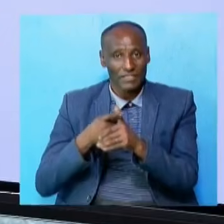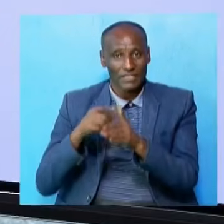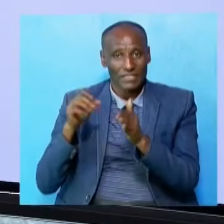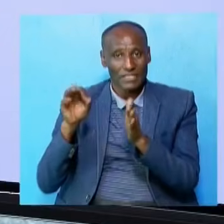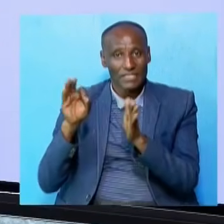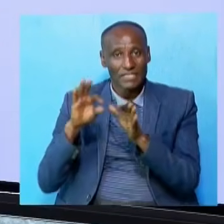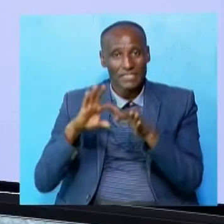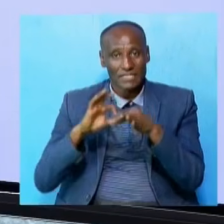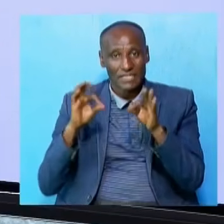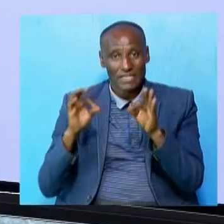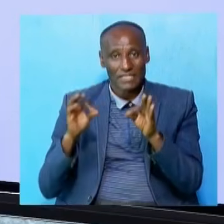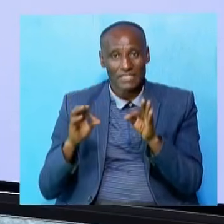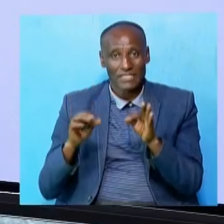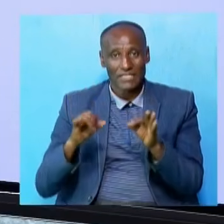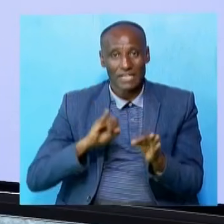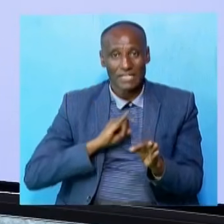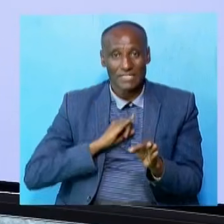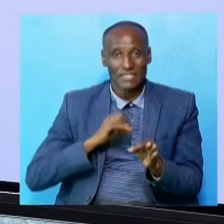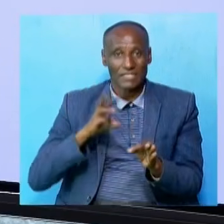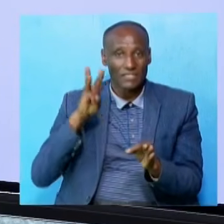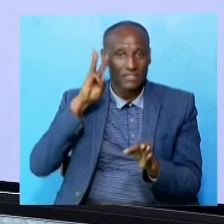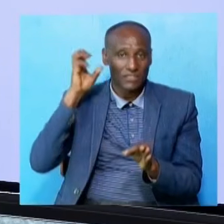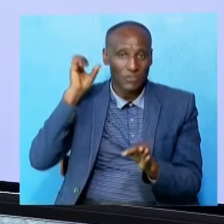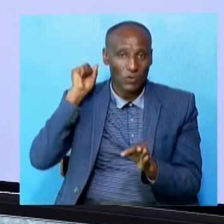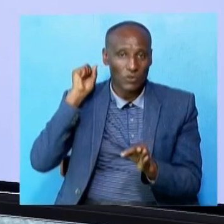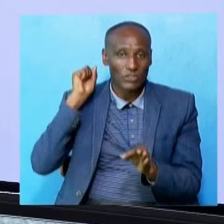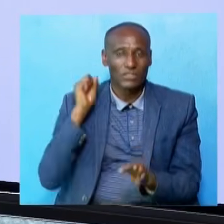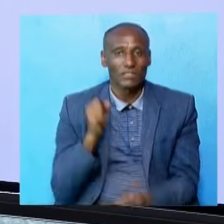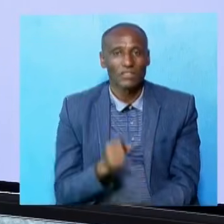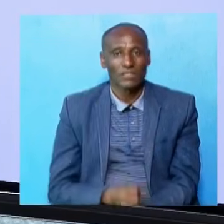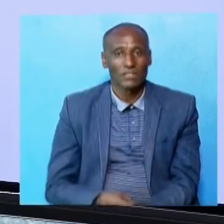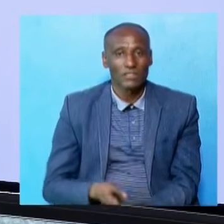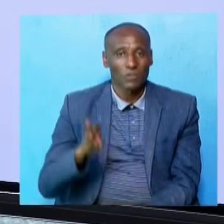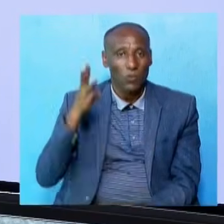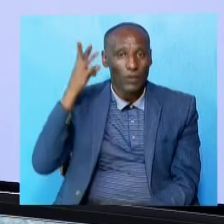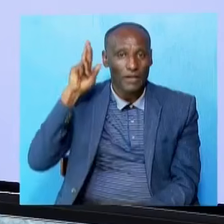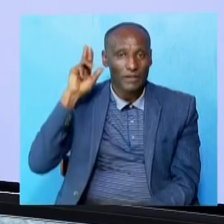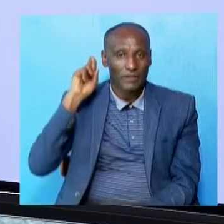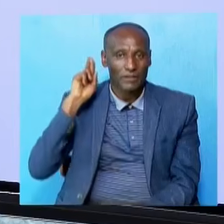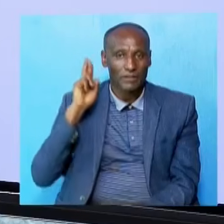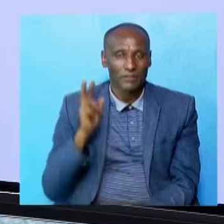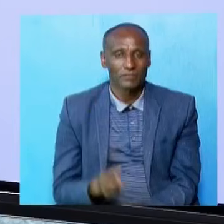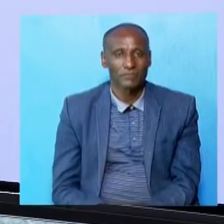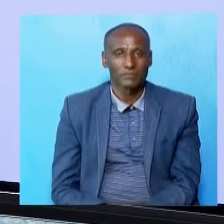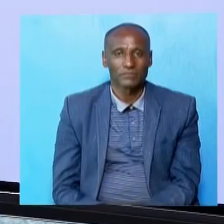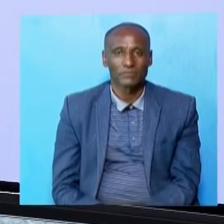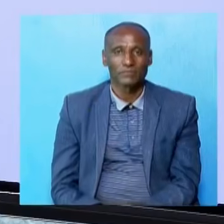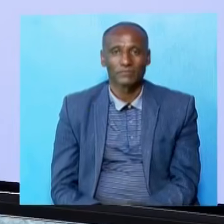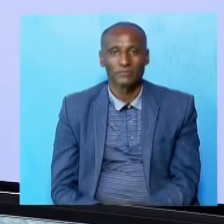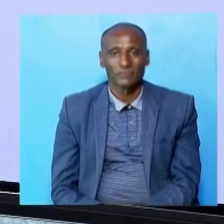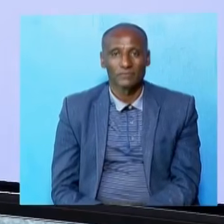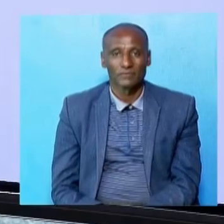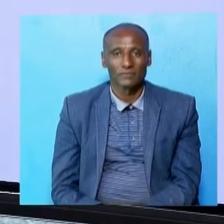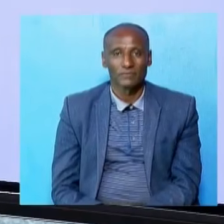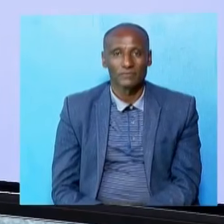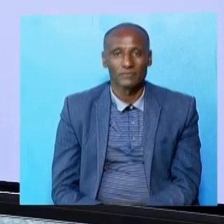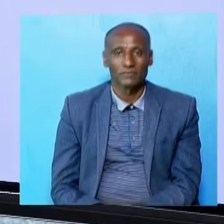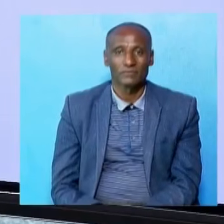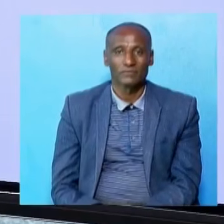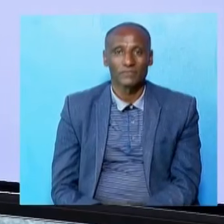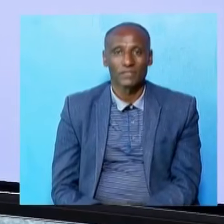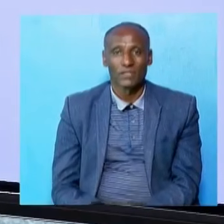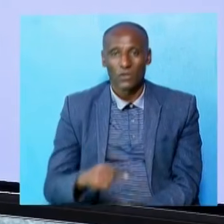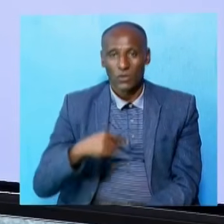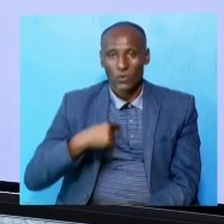said was. And then on the second sentence, were. Right? Even on the form, we said